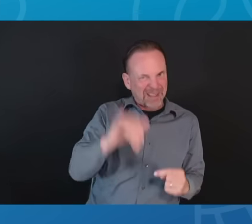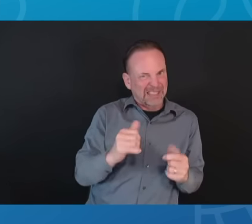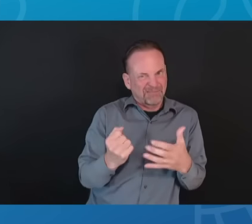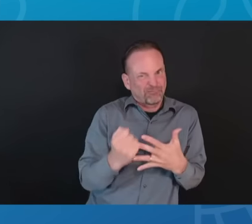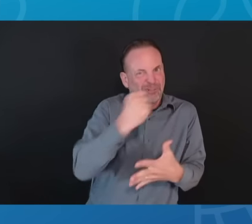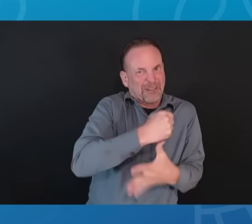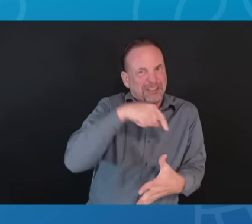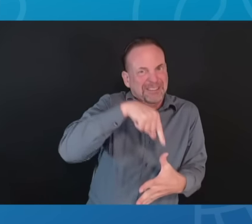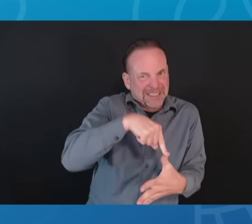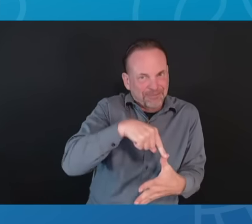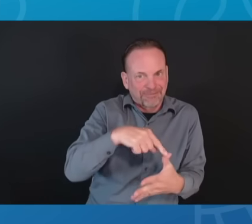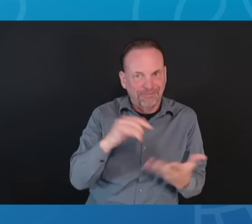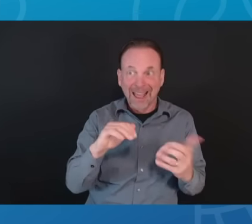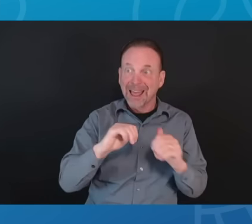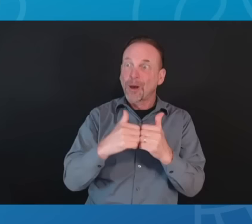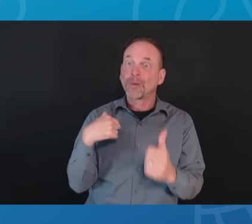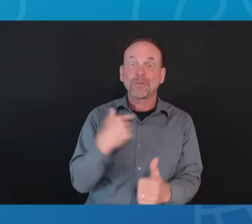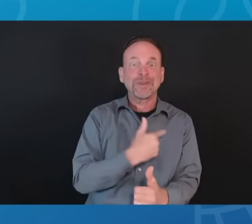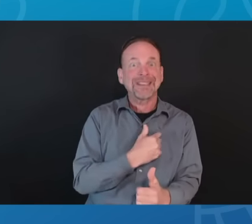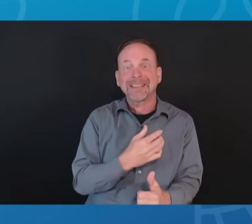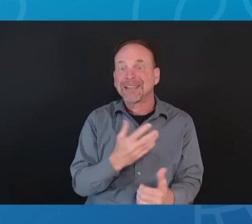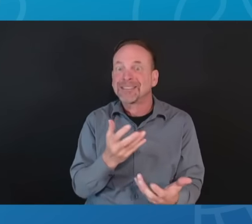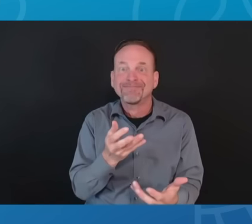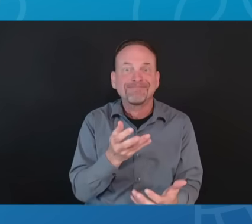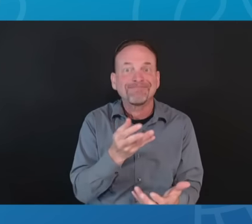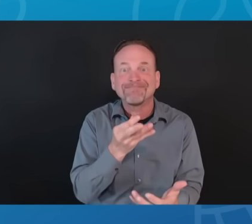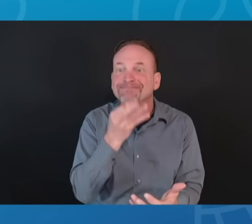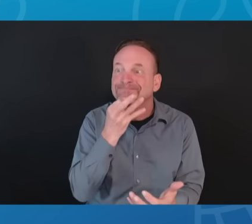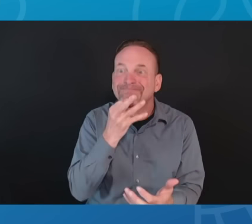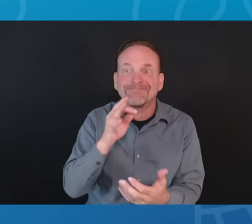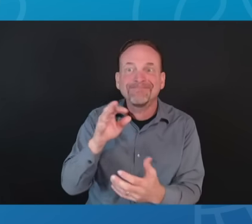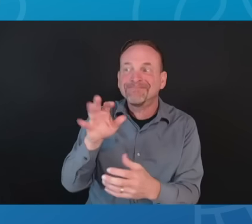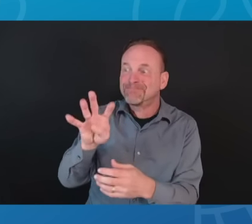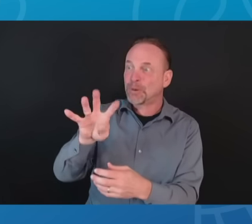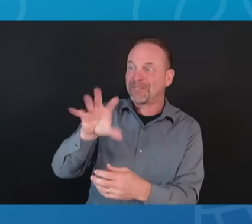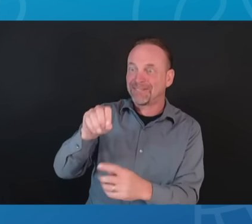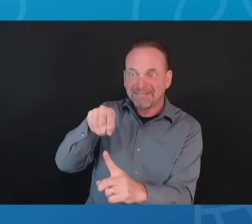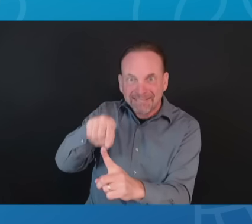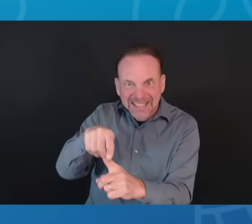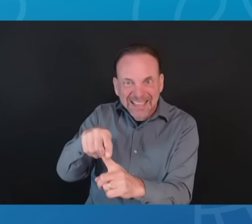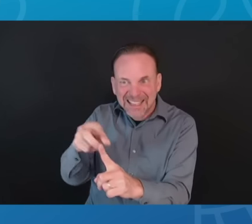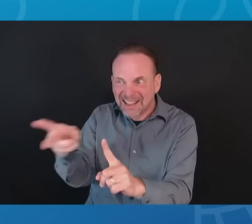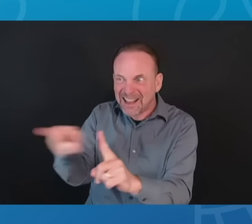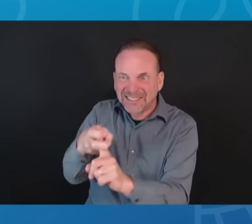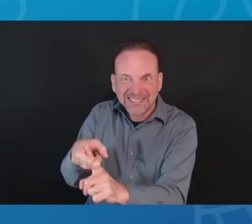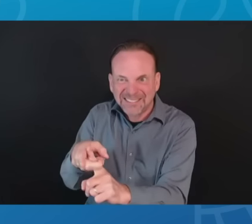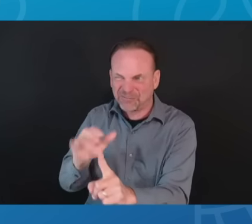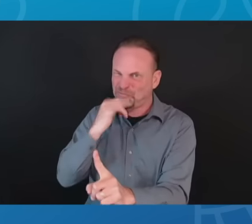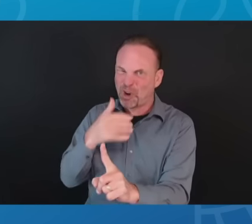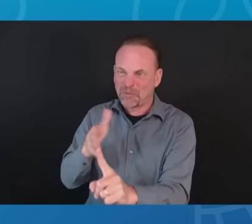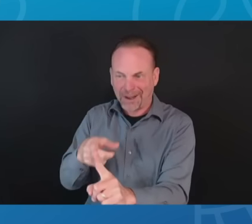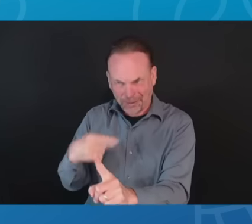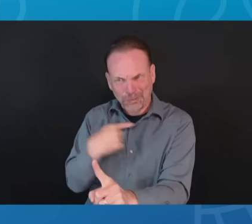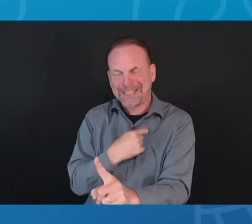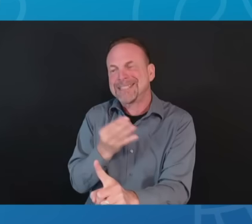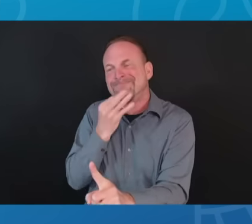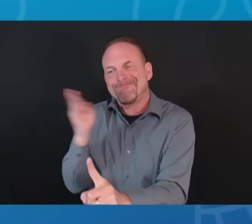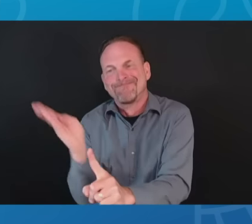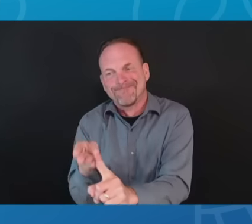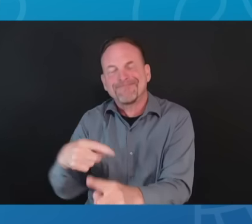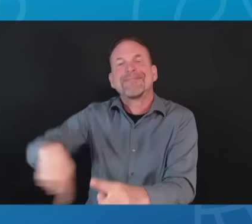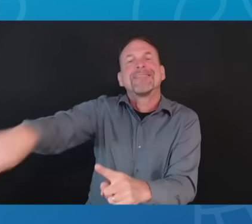over the course of this administration. It's because we are willing to make those choices. And I think when you look at the Americans that we have brought home versus the